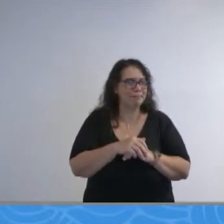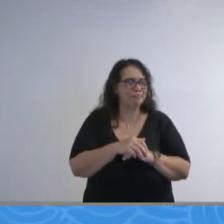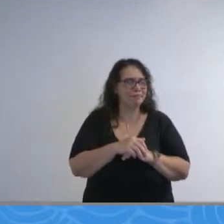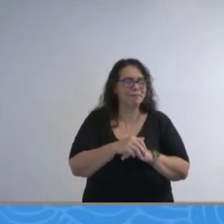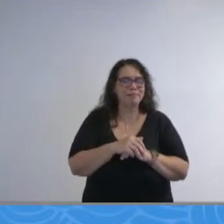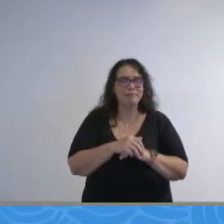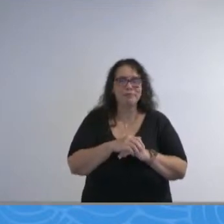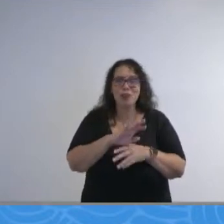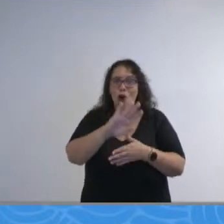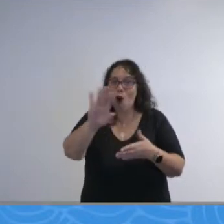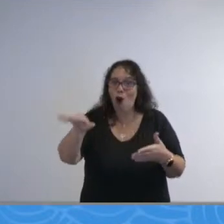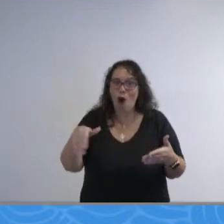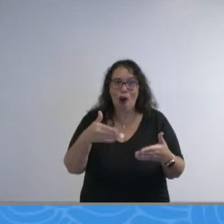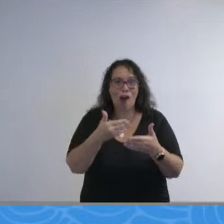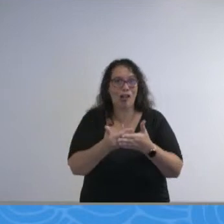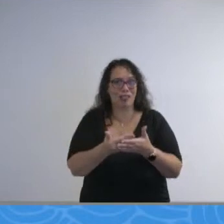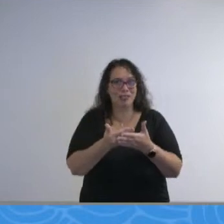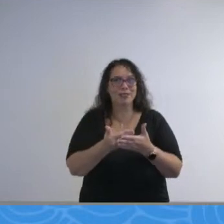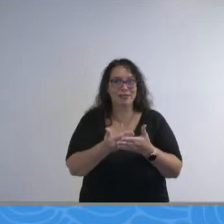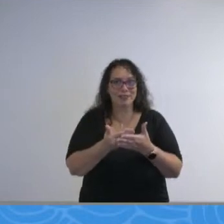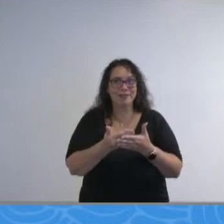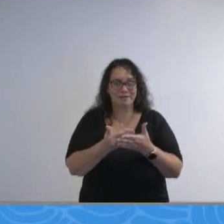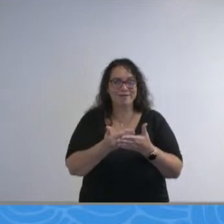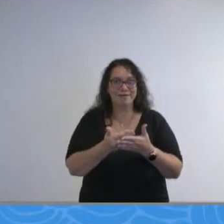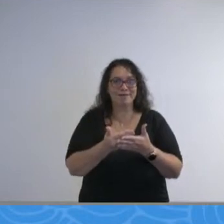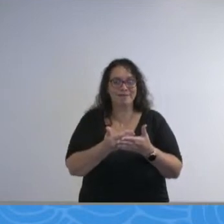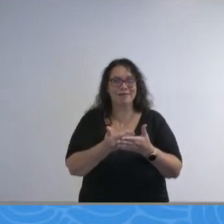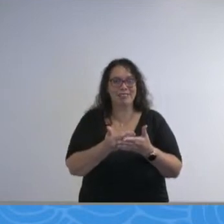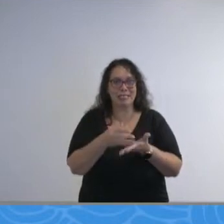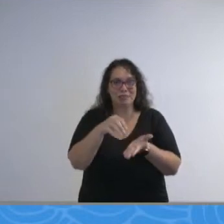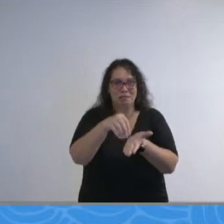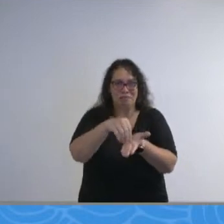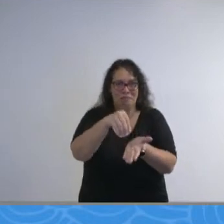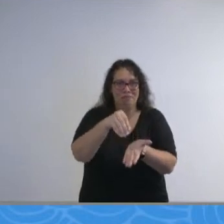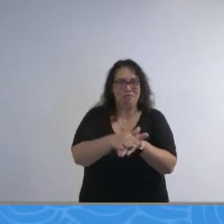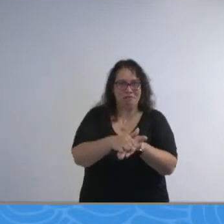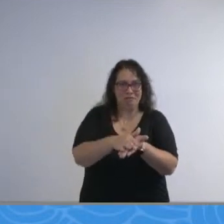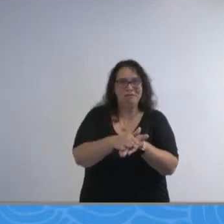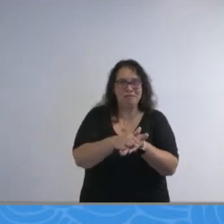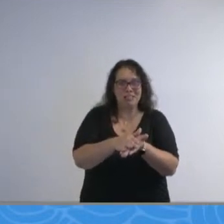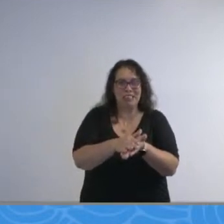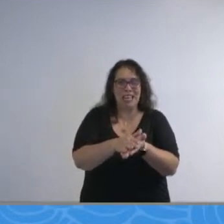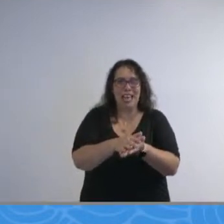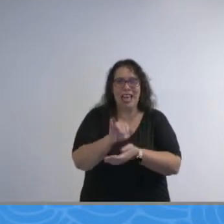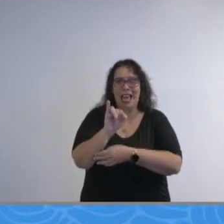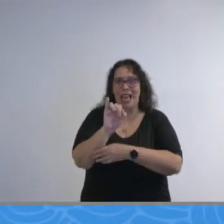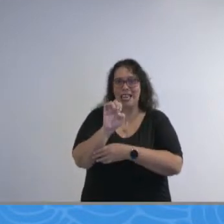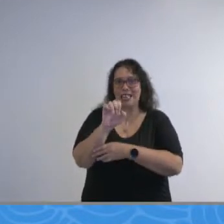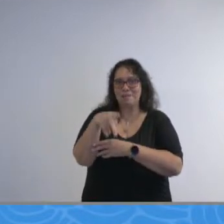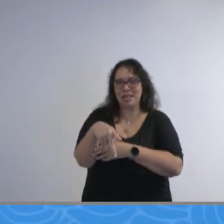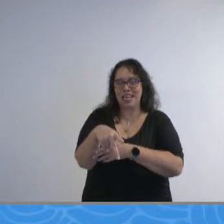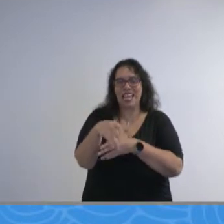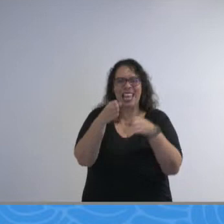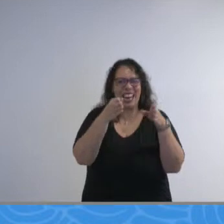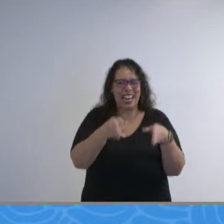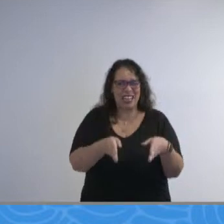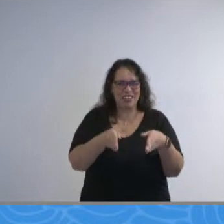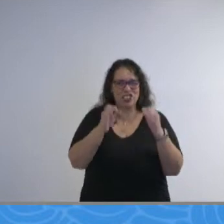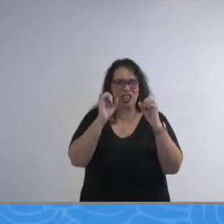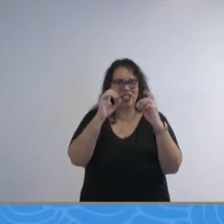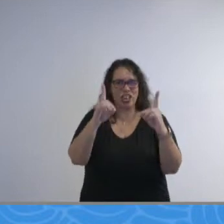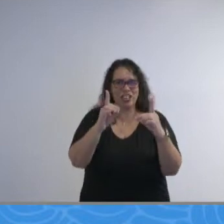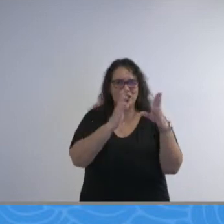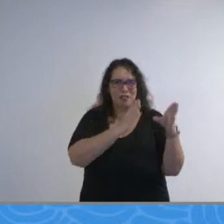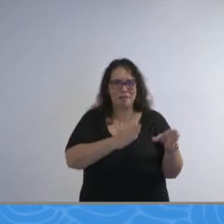And all of this, like I said, gets memorialized in an individualized education program or